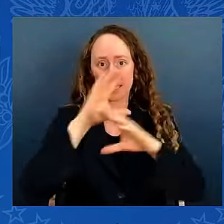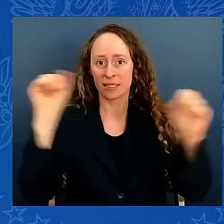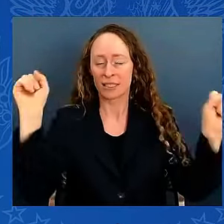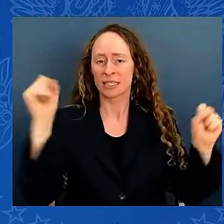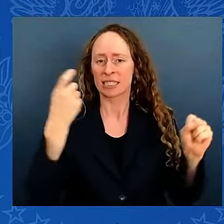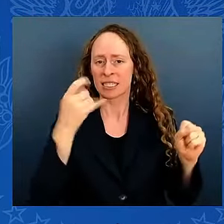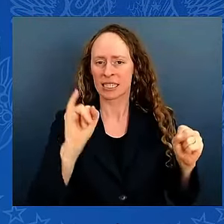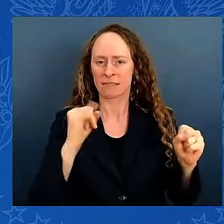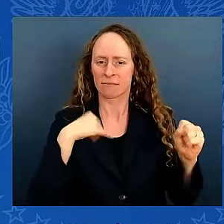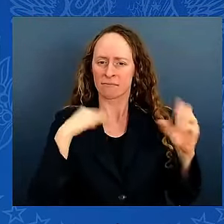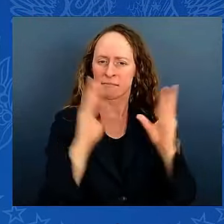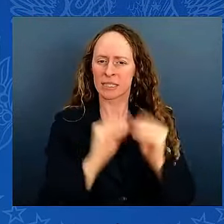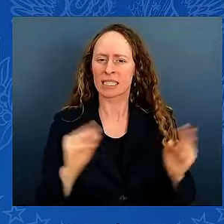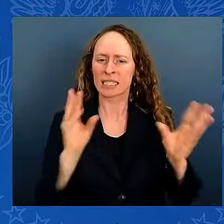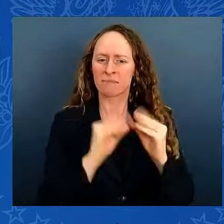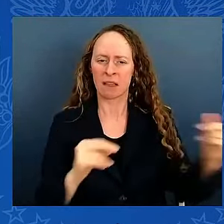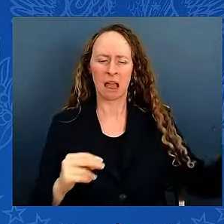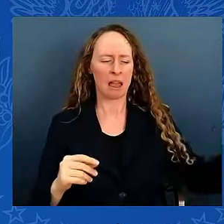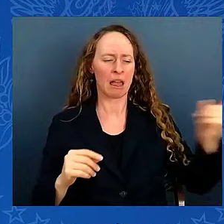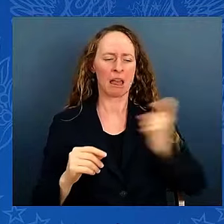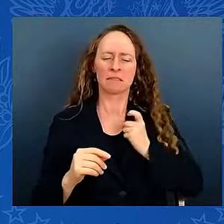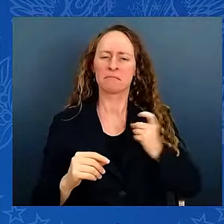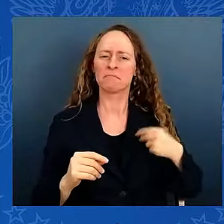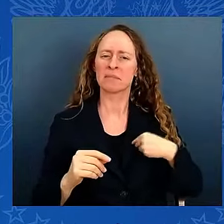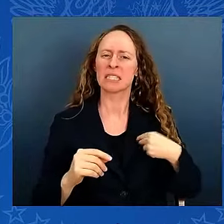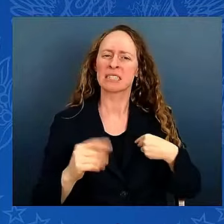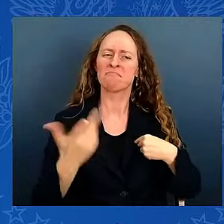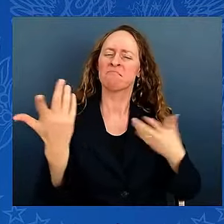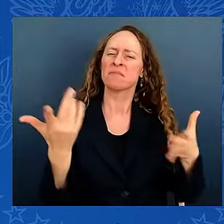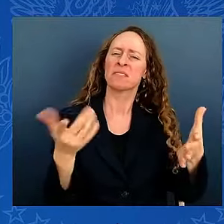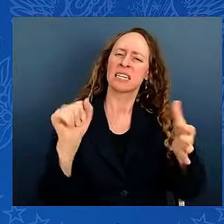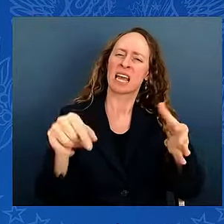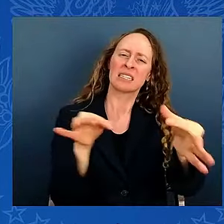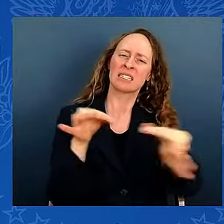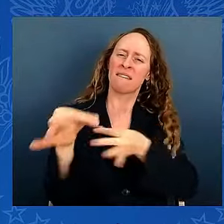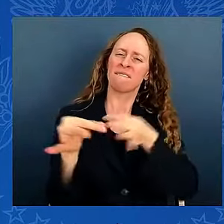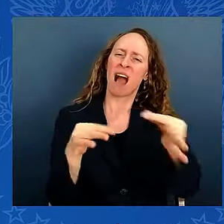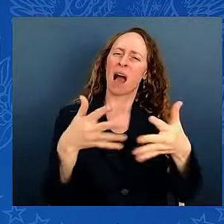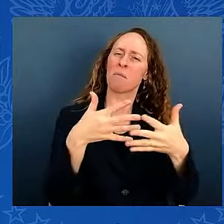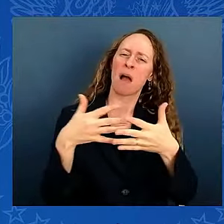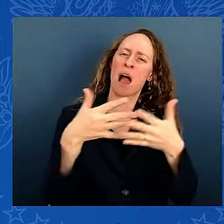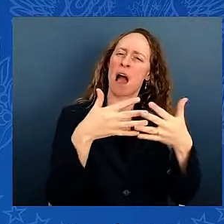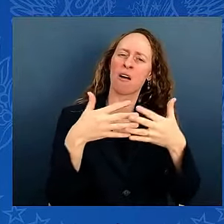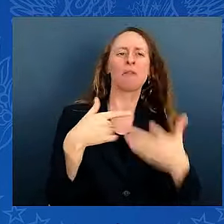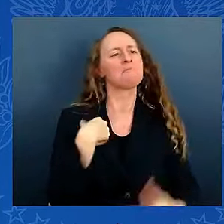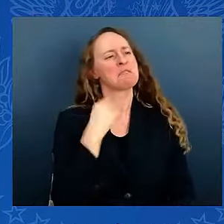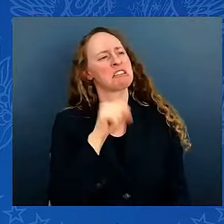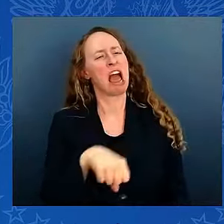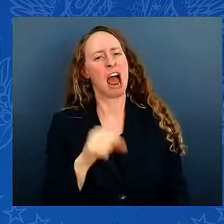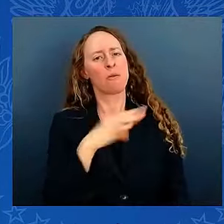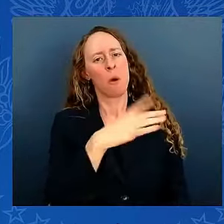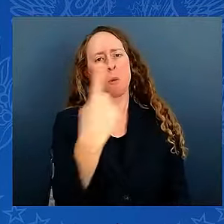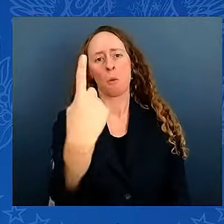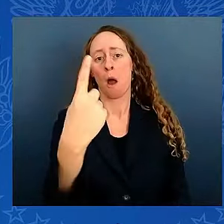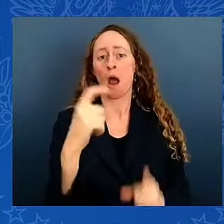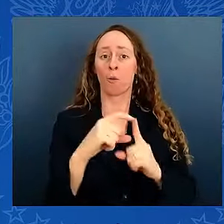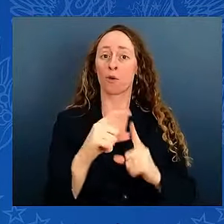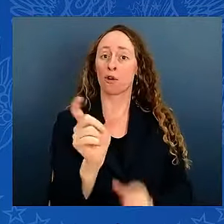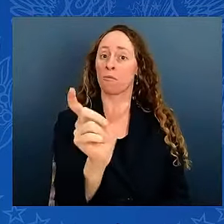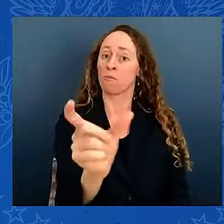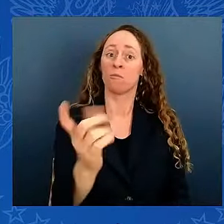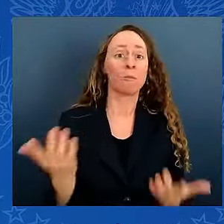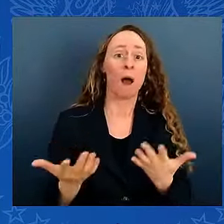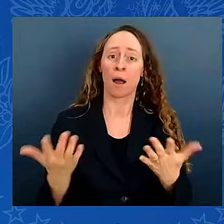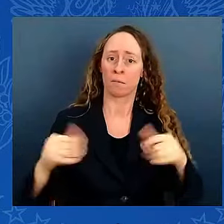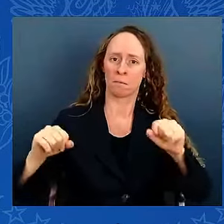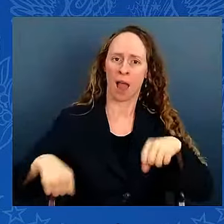me? It's the God's truth. And I said, yes, in one word. He looked at me, he said, possibilities. We're the only nation